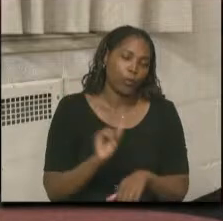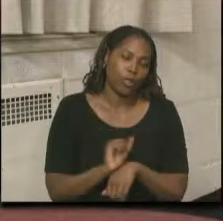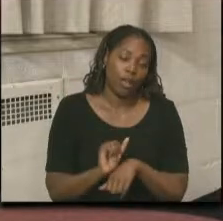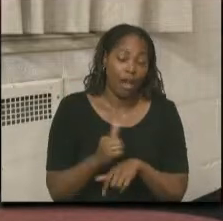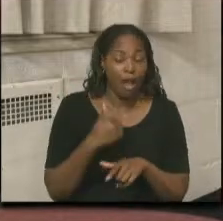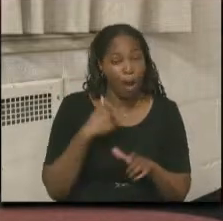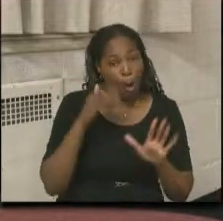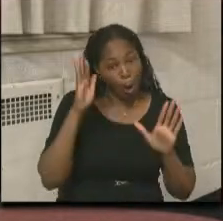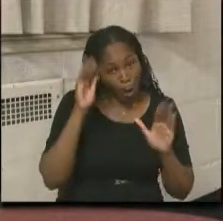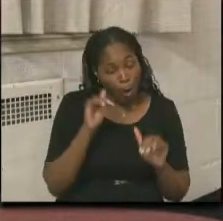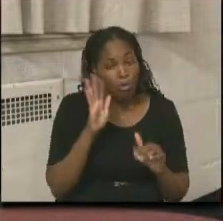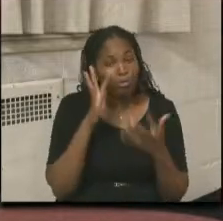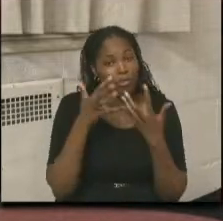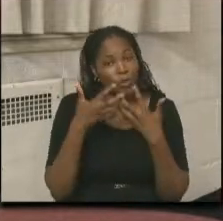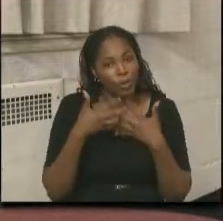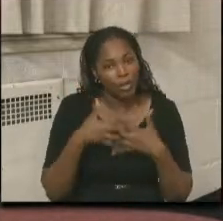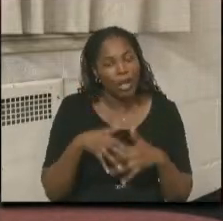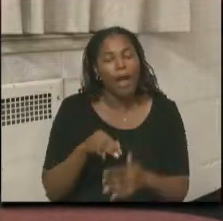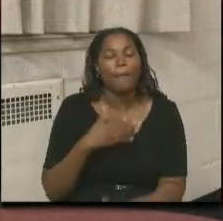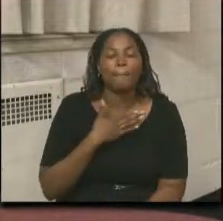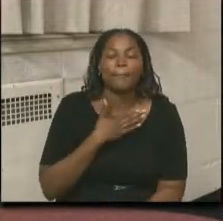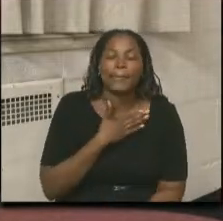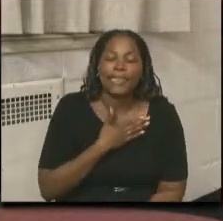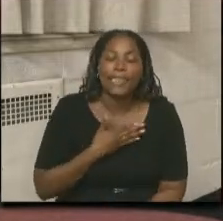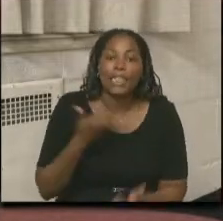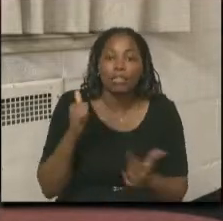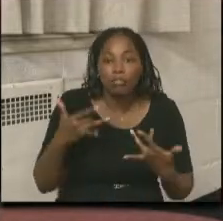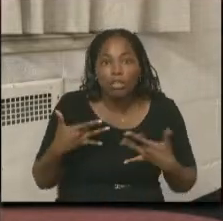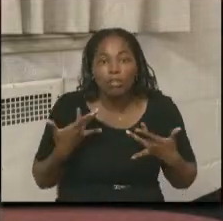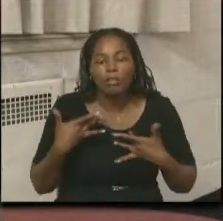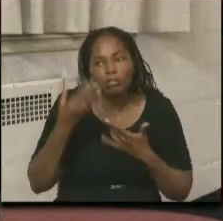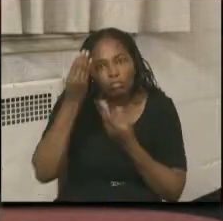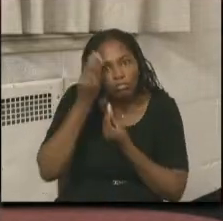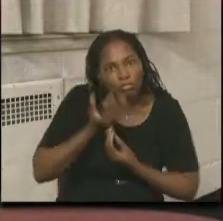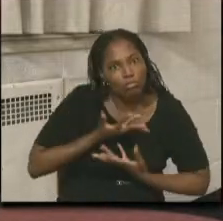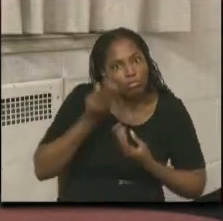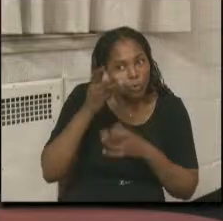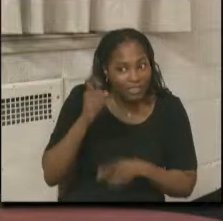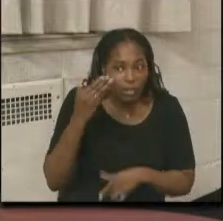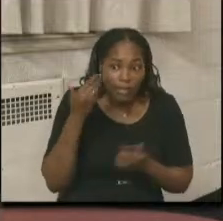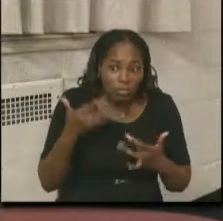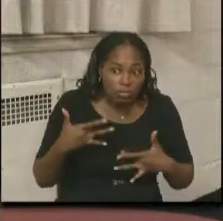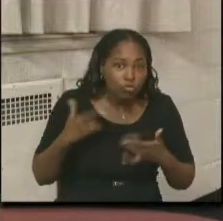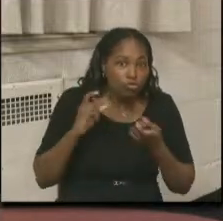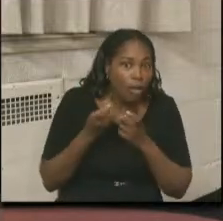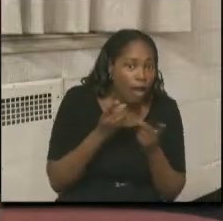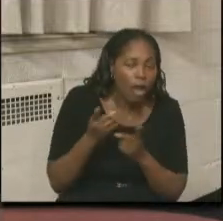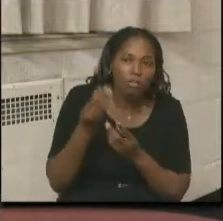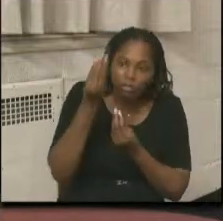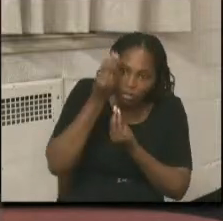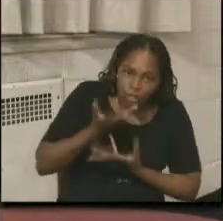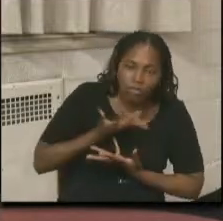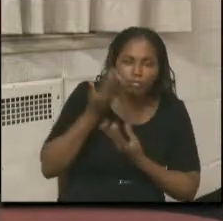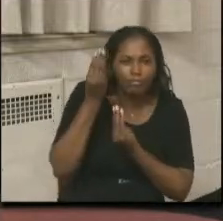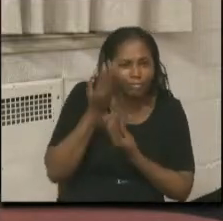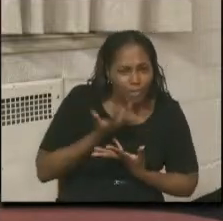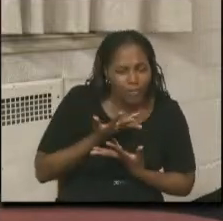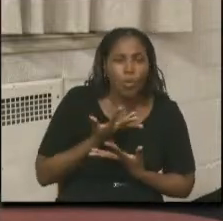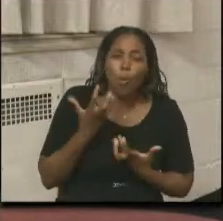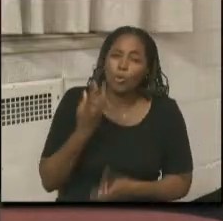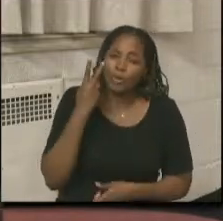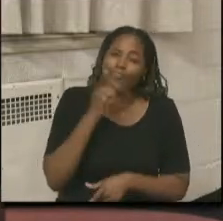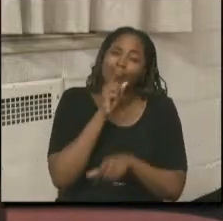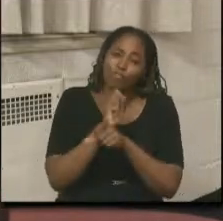works out, and please keep us updated, because we're going to need them updates, and we're going to need to work on this and make this happen in real